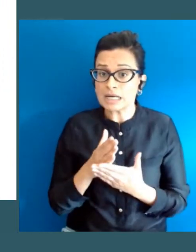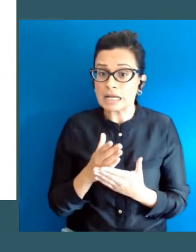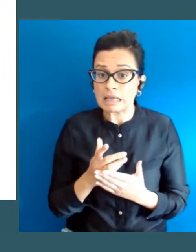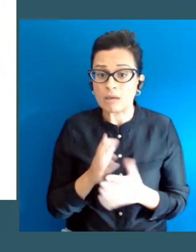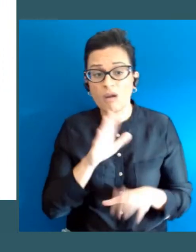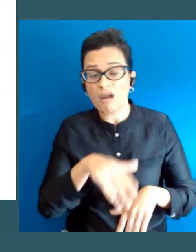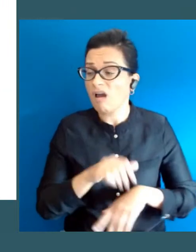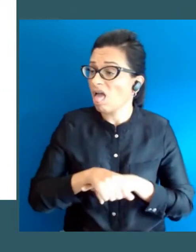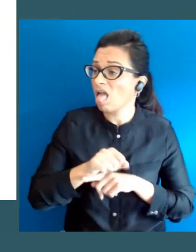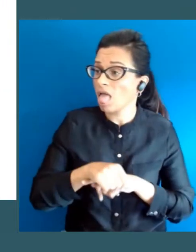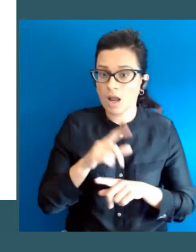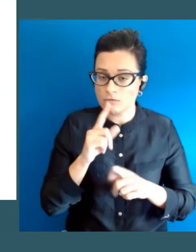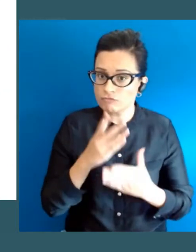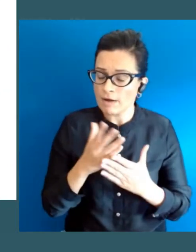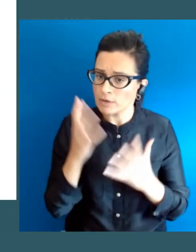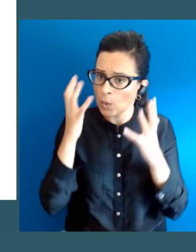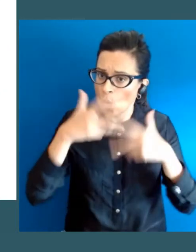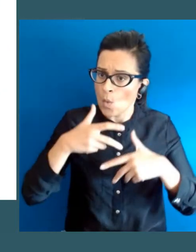Next slide, please.